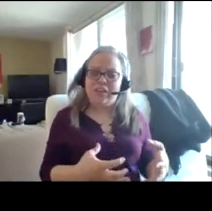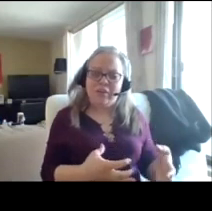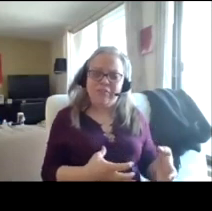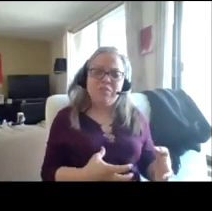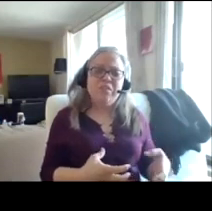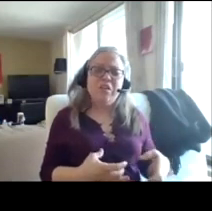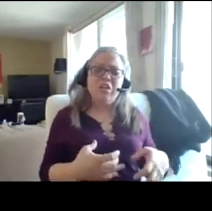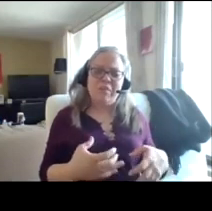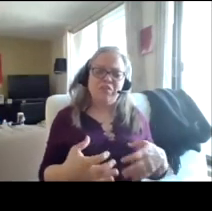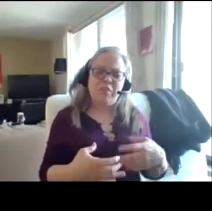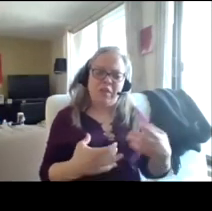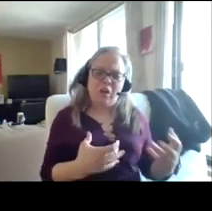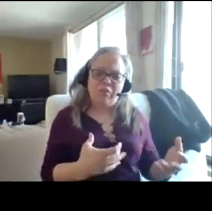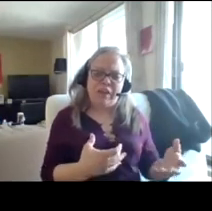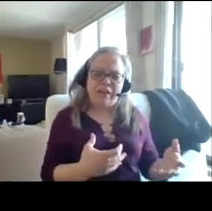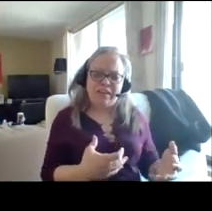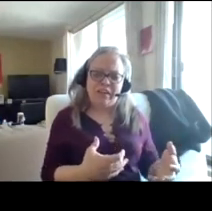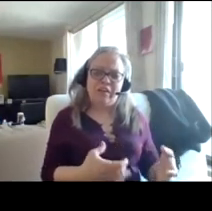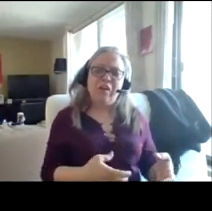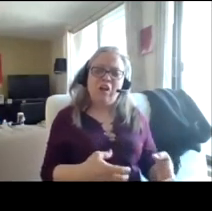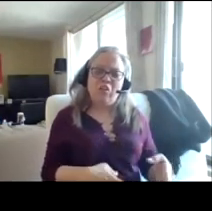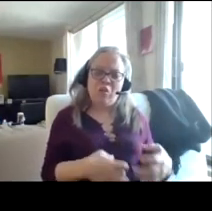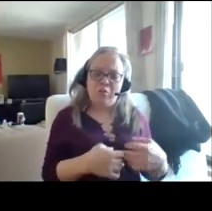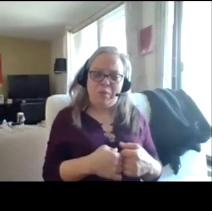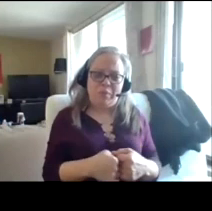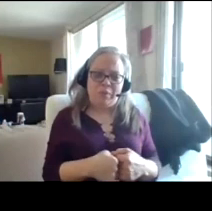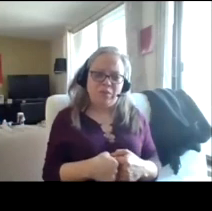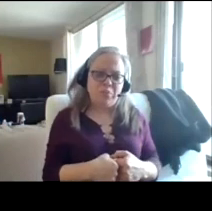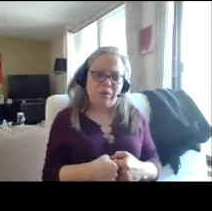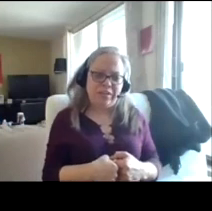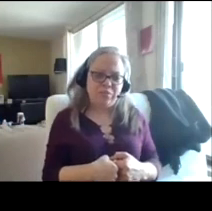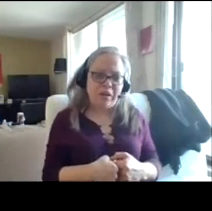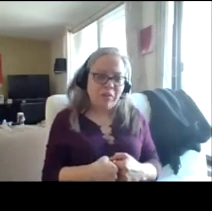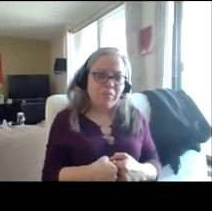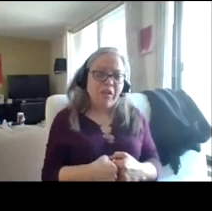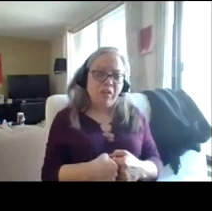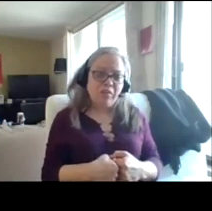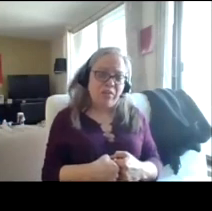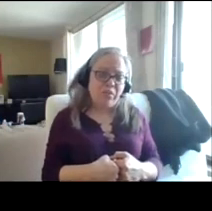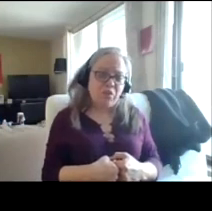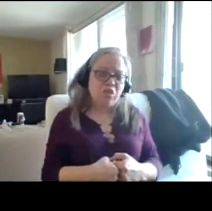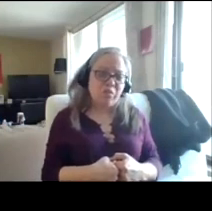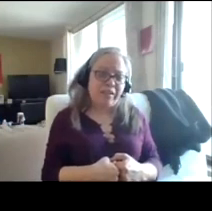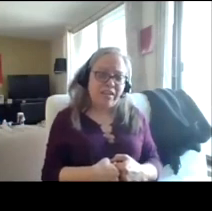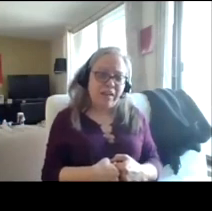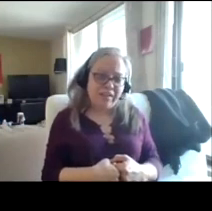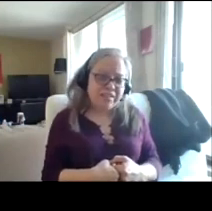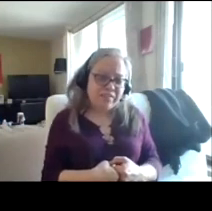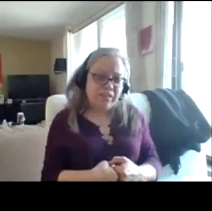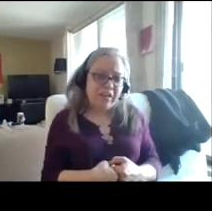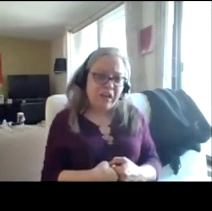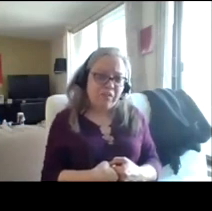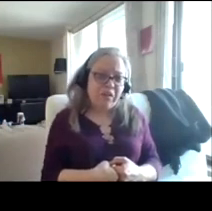of caregivers to make sure that they are vaccinated along with the people that they're supporting as well. You'll see that there's also an extended